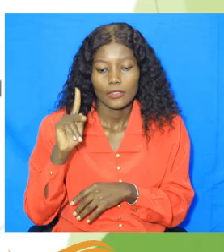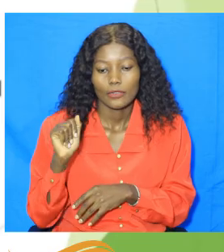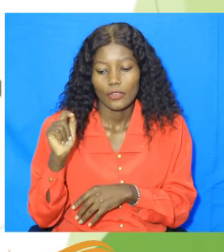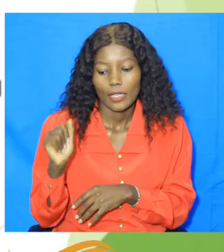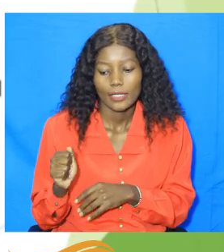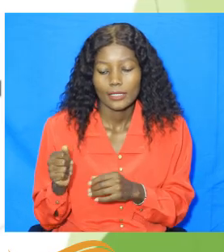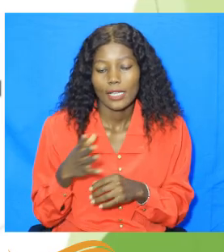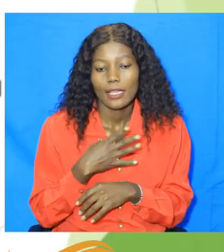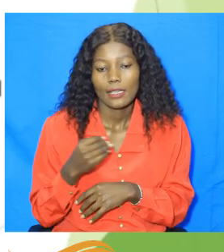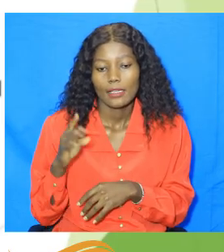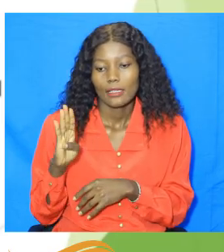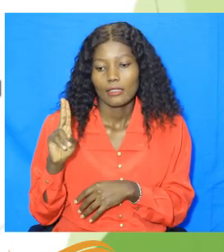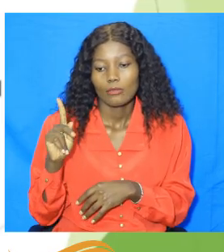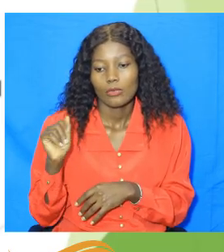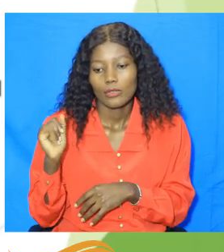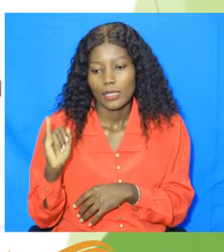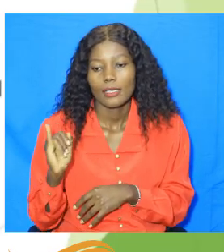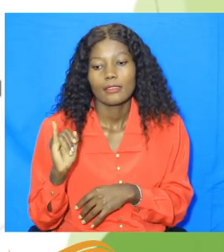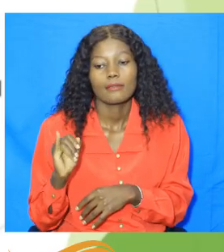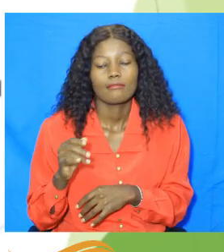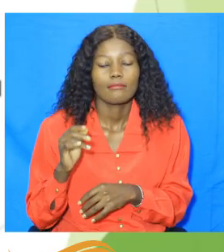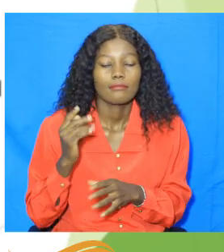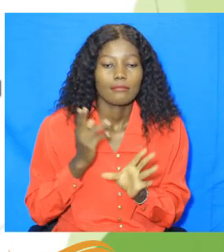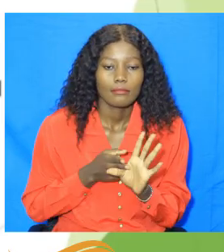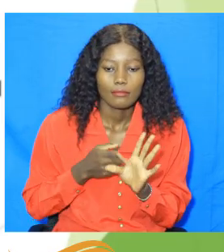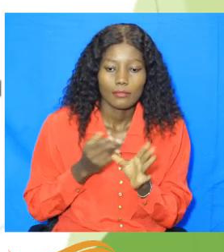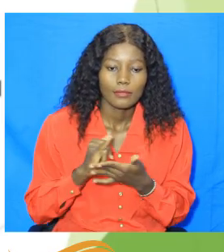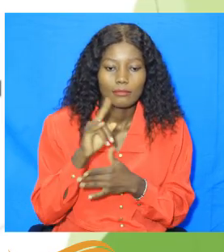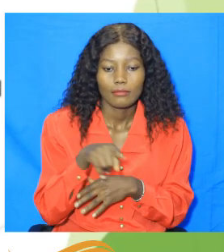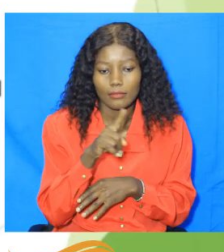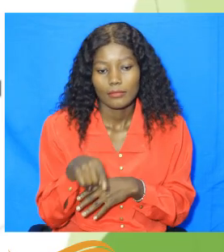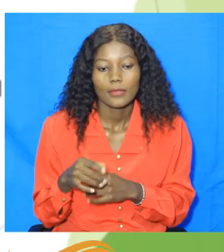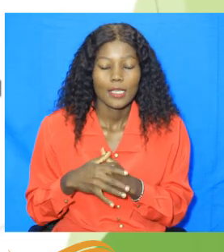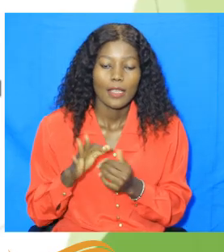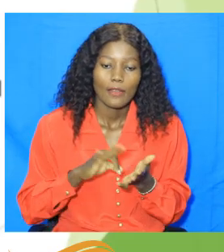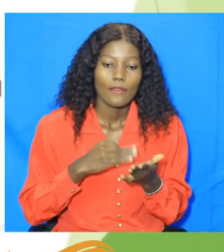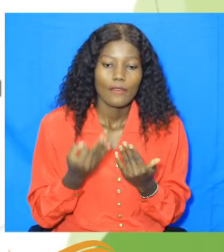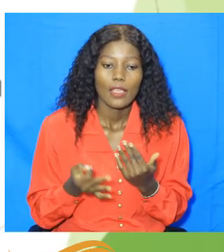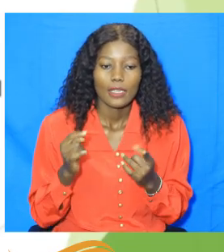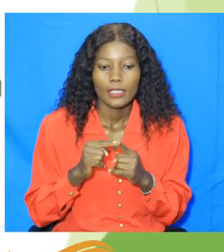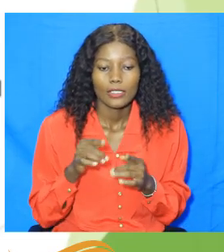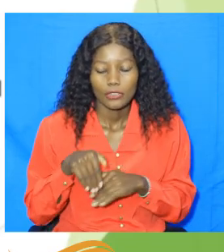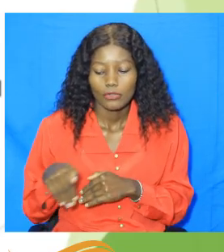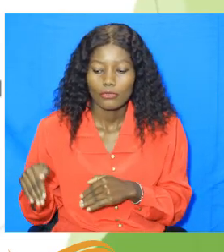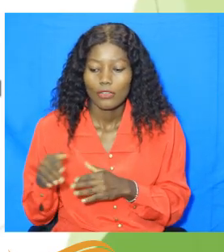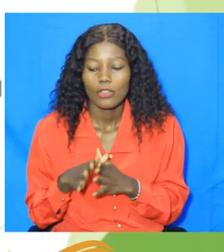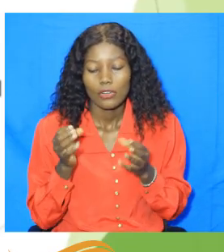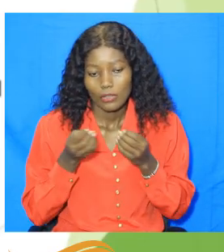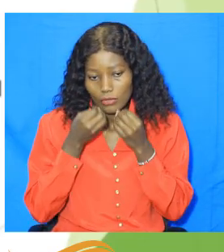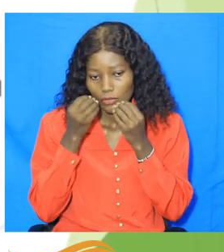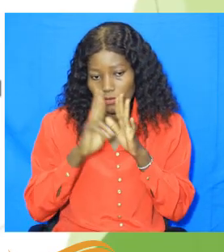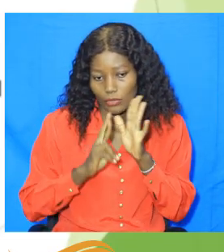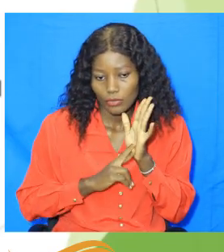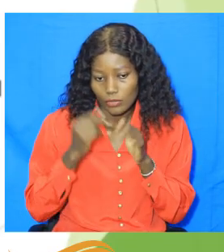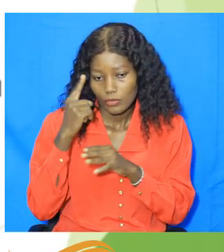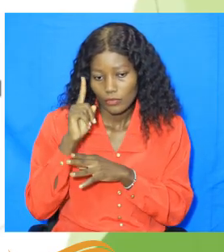bunkai performance, that will be a disqualification. Then failing to follow the instructions of the chief judge or